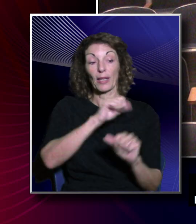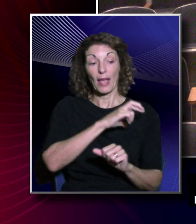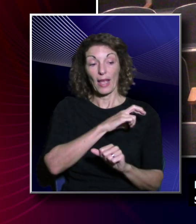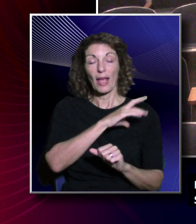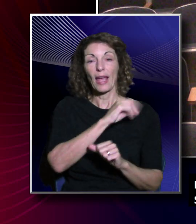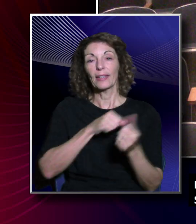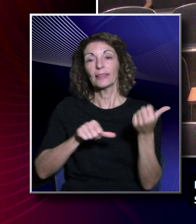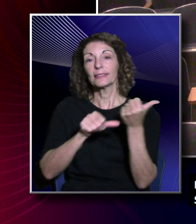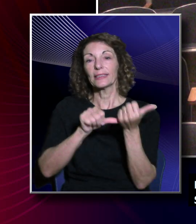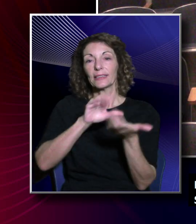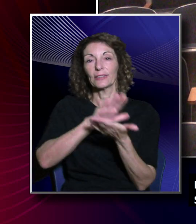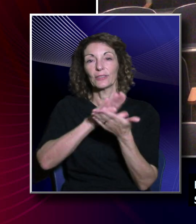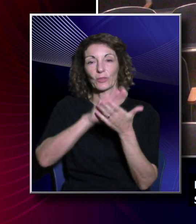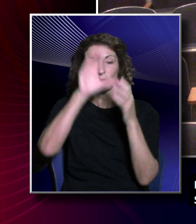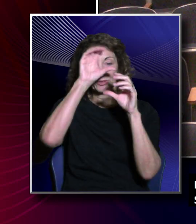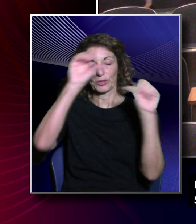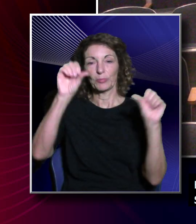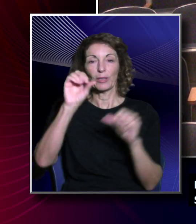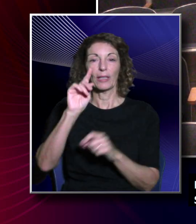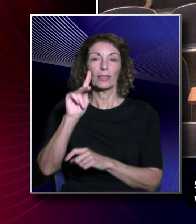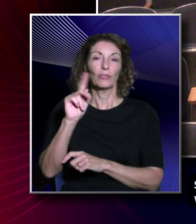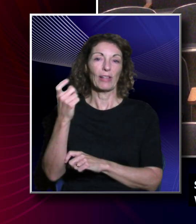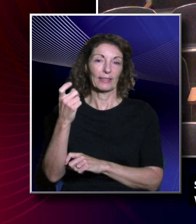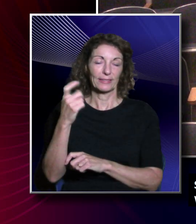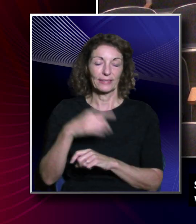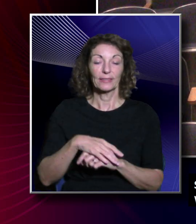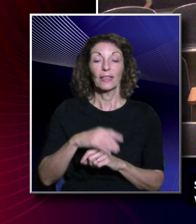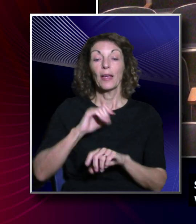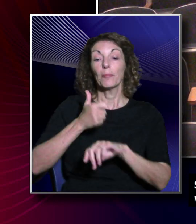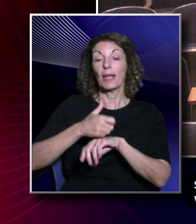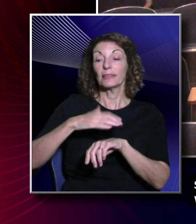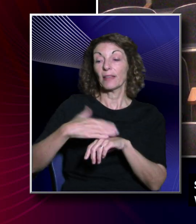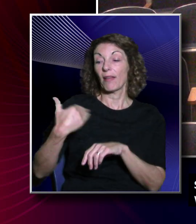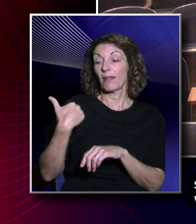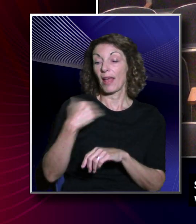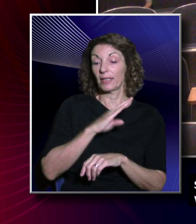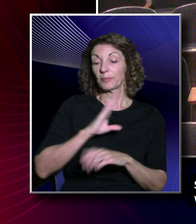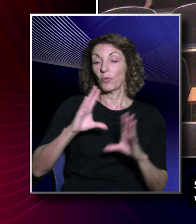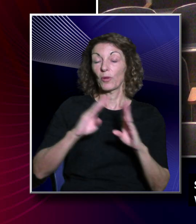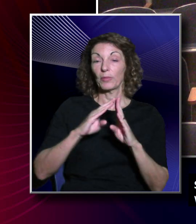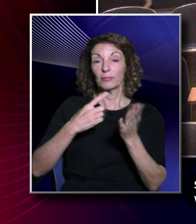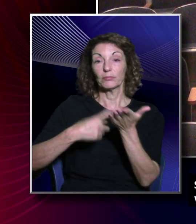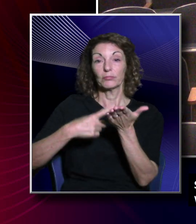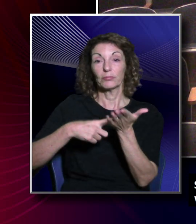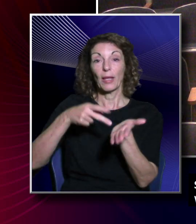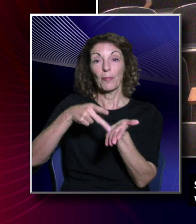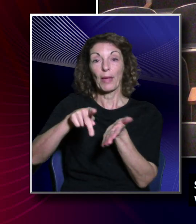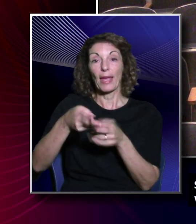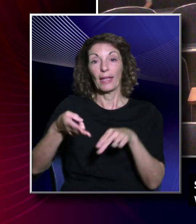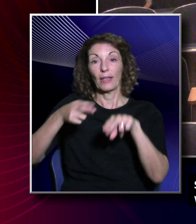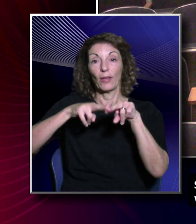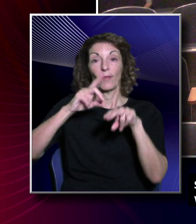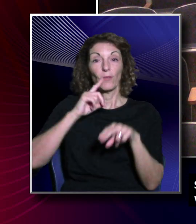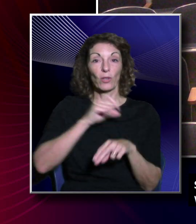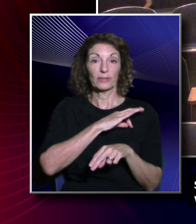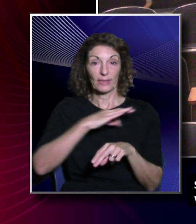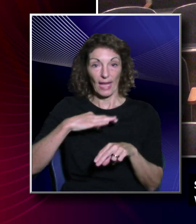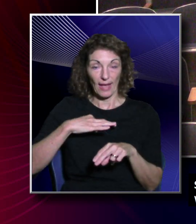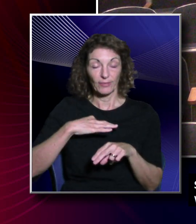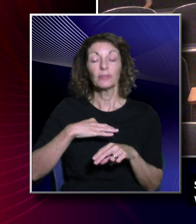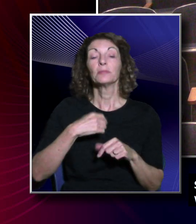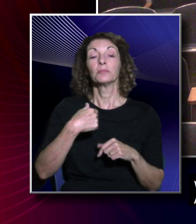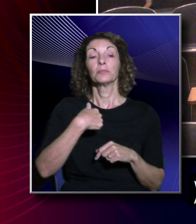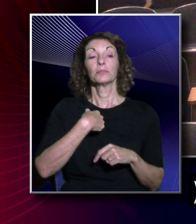Based on the last board meeting when we discussed the pay increases for our staff, Annette and I had discussed